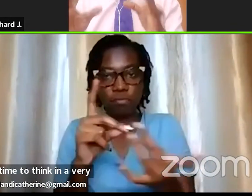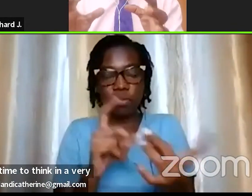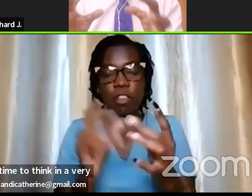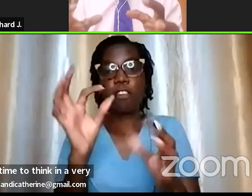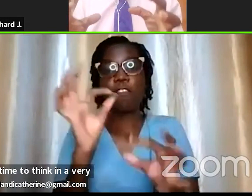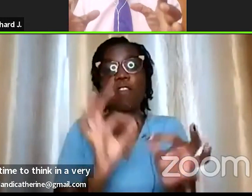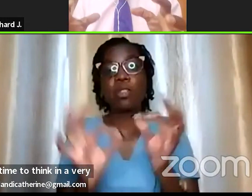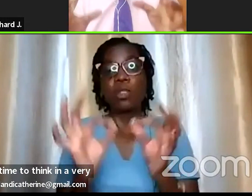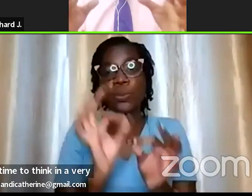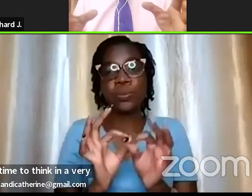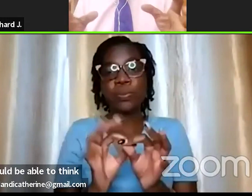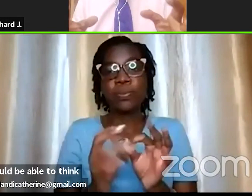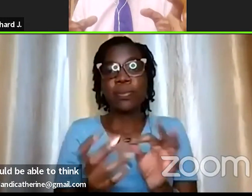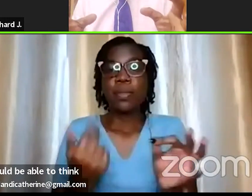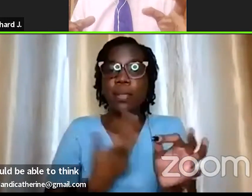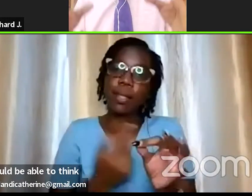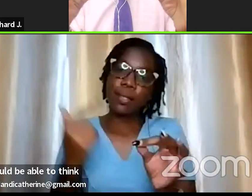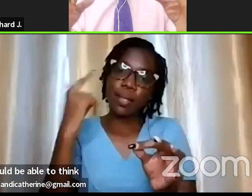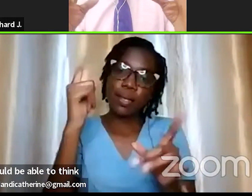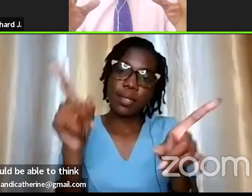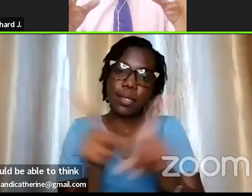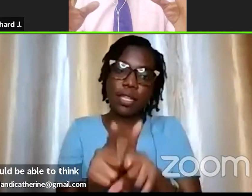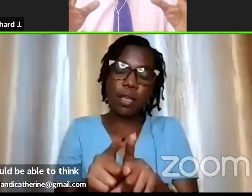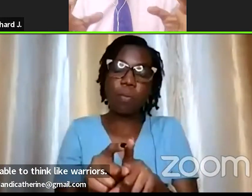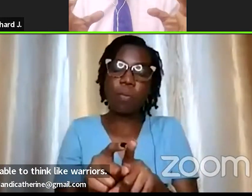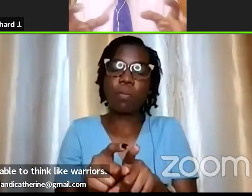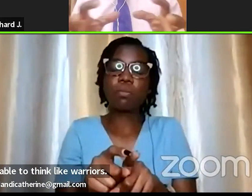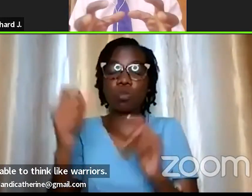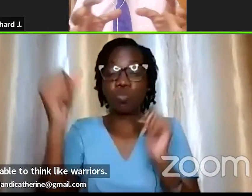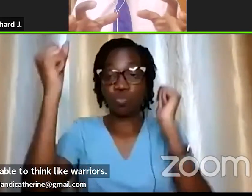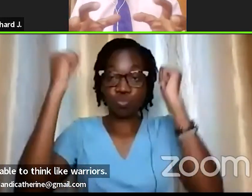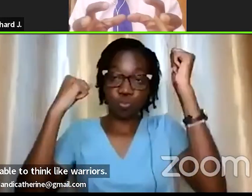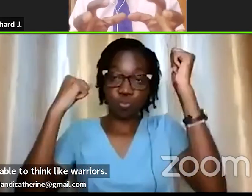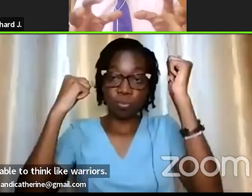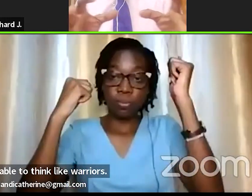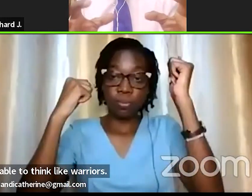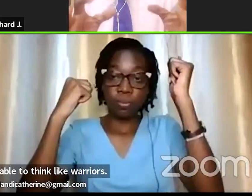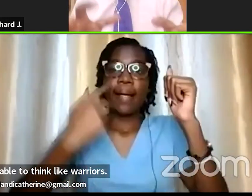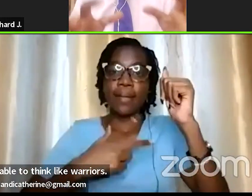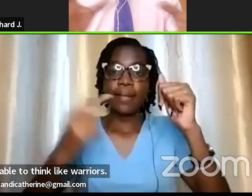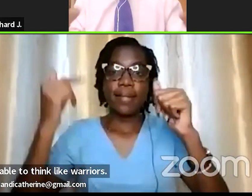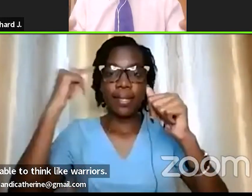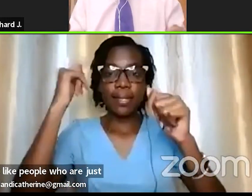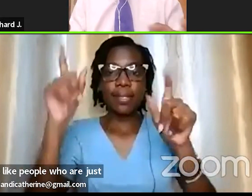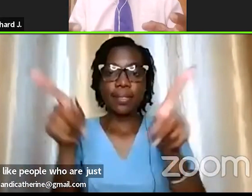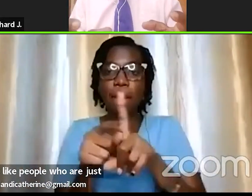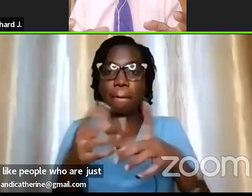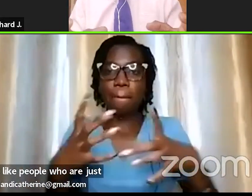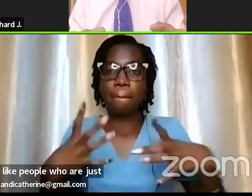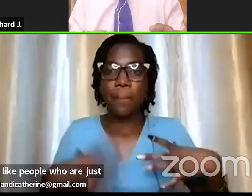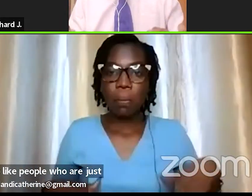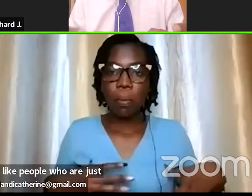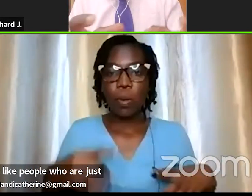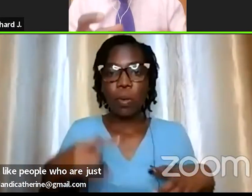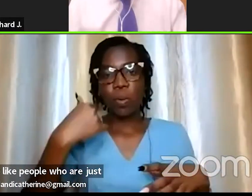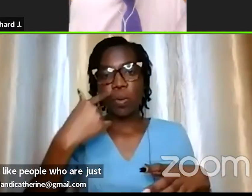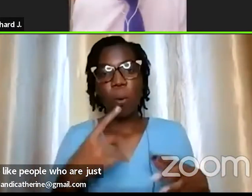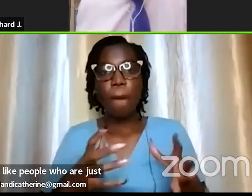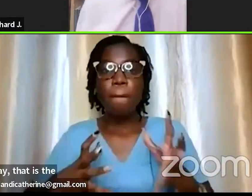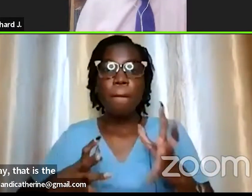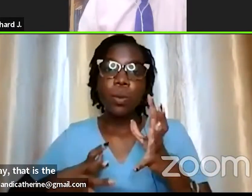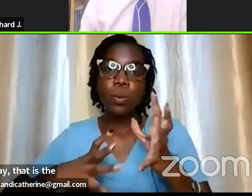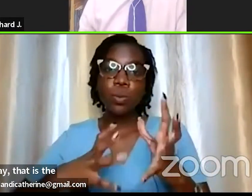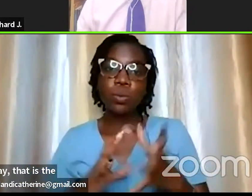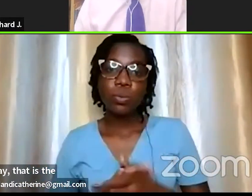be able to think like warriors. We should not be able to think like people who are just pepper pushing. Okay, that is